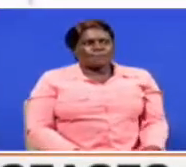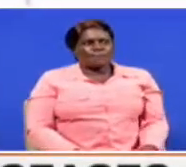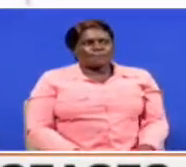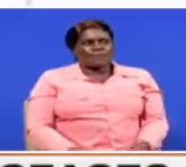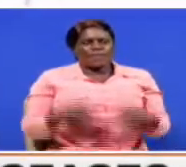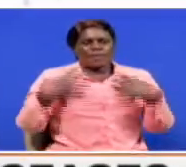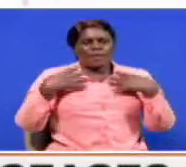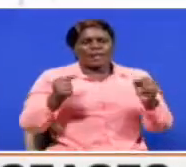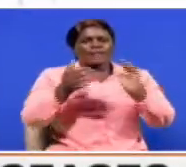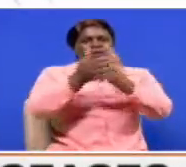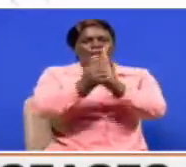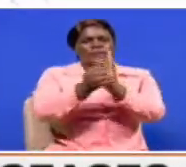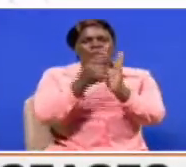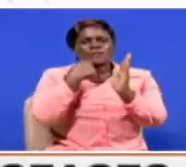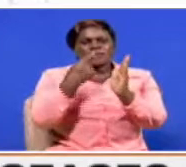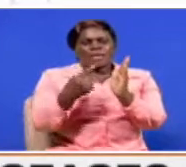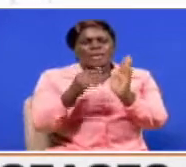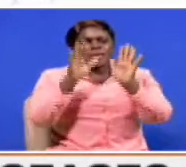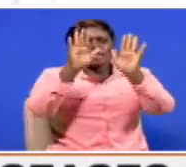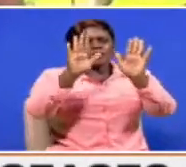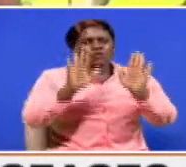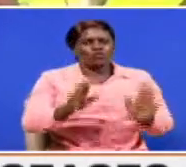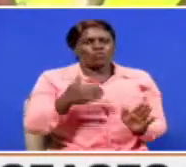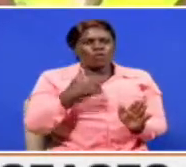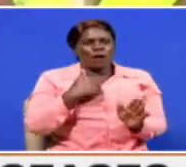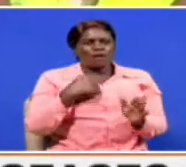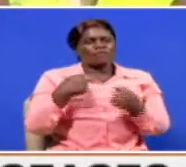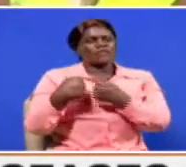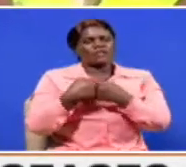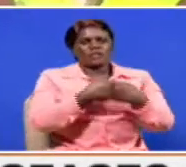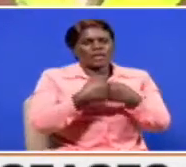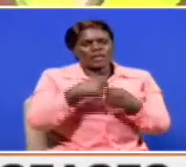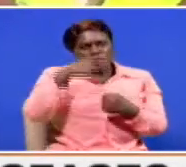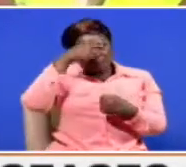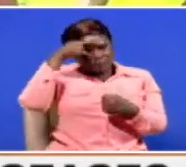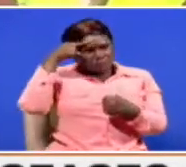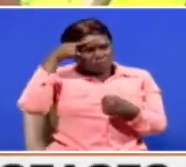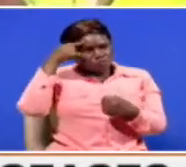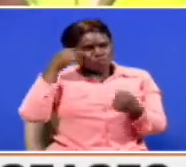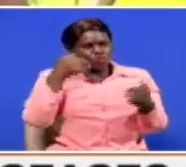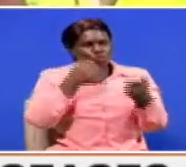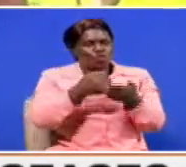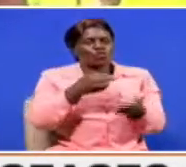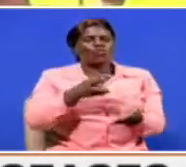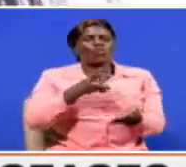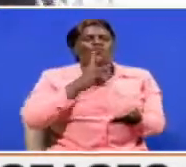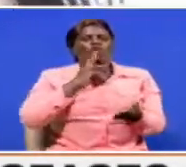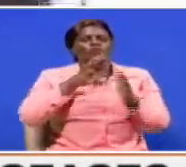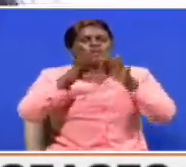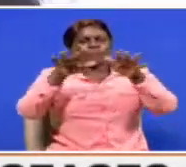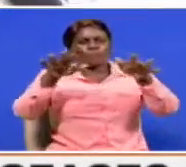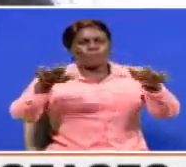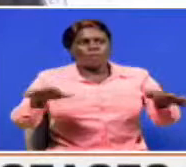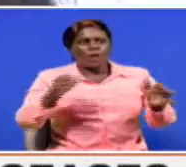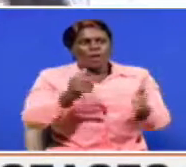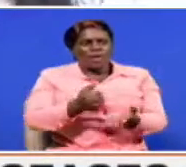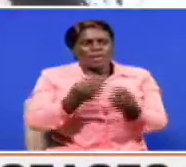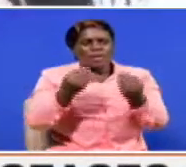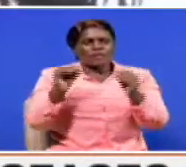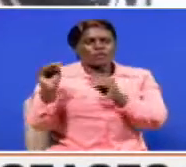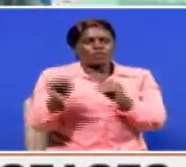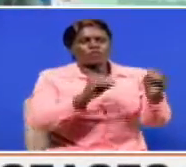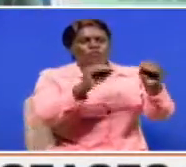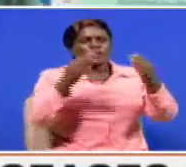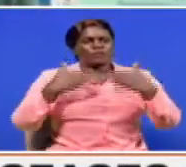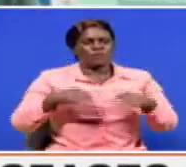According to health experts, the Lake region has had some challenges due to its proximity to Lake Victoria, which enables easy movement